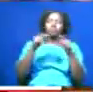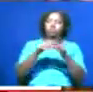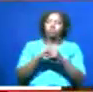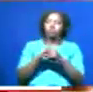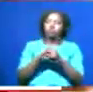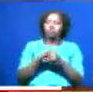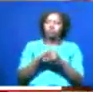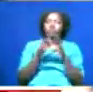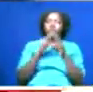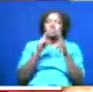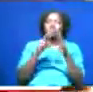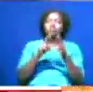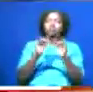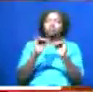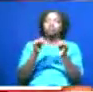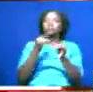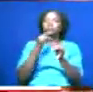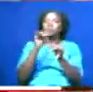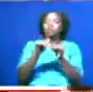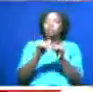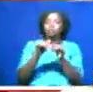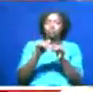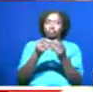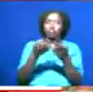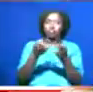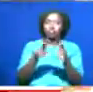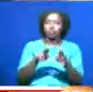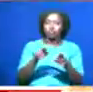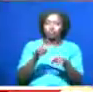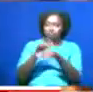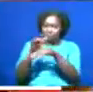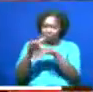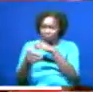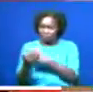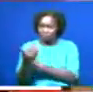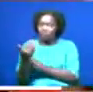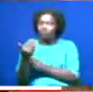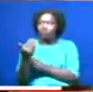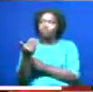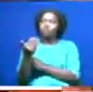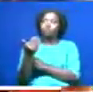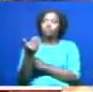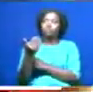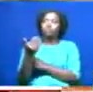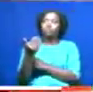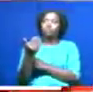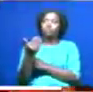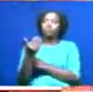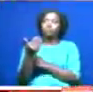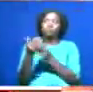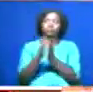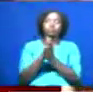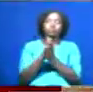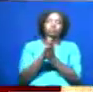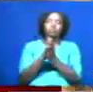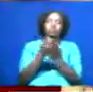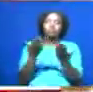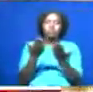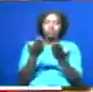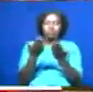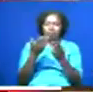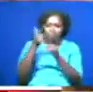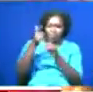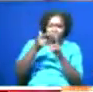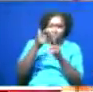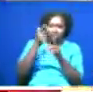by local media note that the incident occurred in the early morning hours as the crew was filming visuals of the protests. One